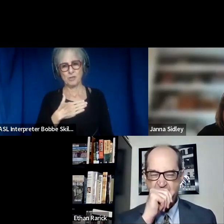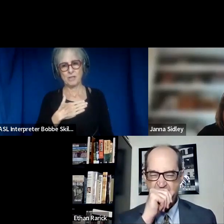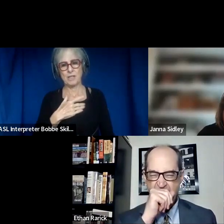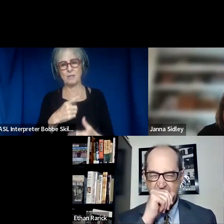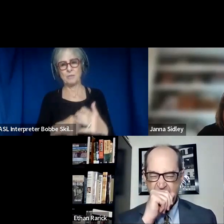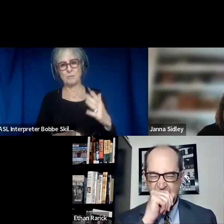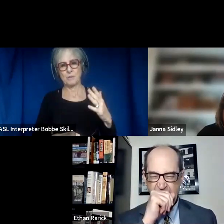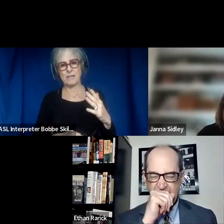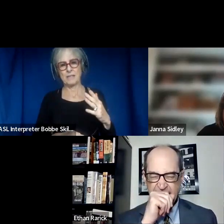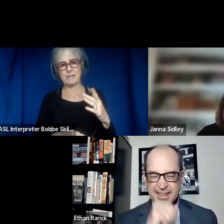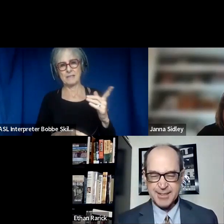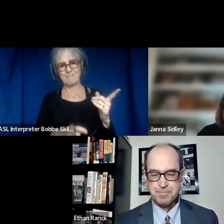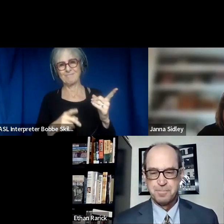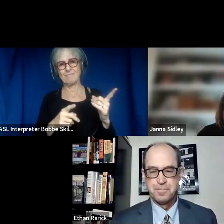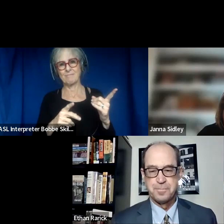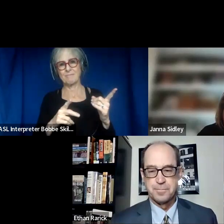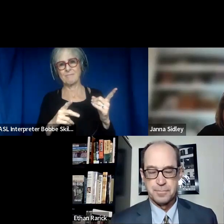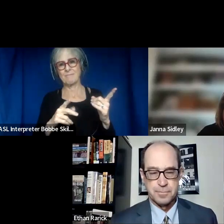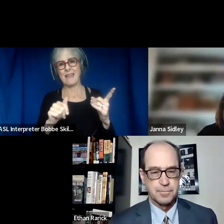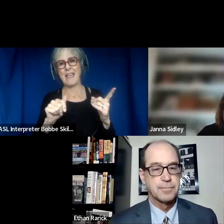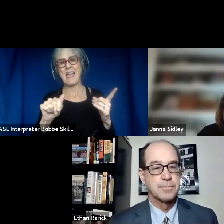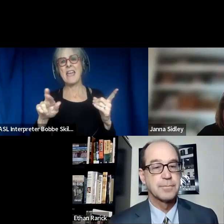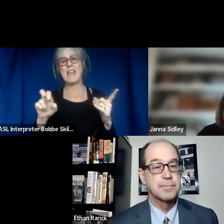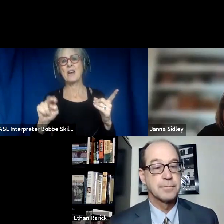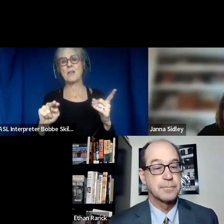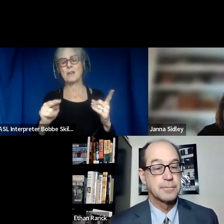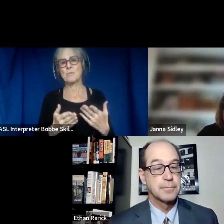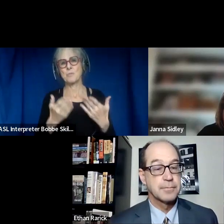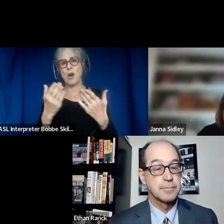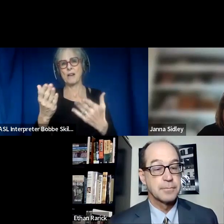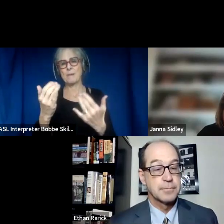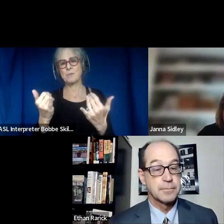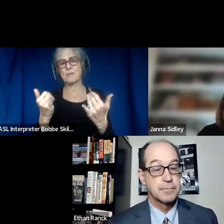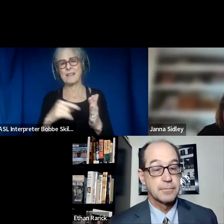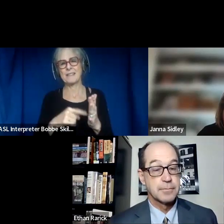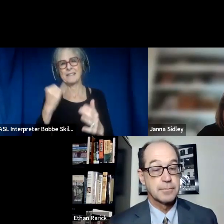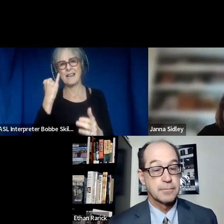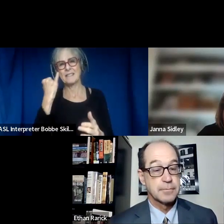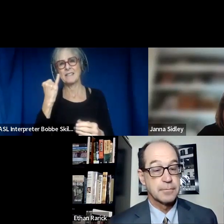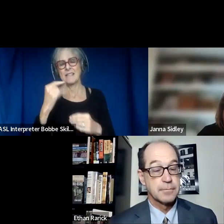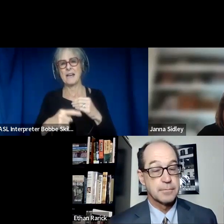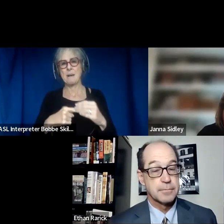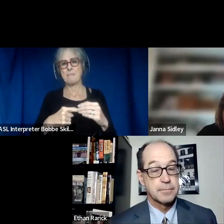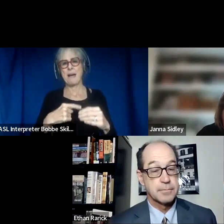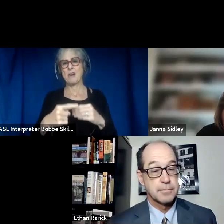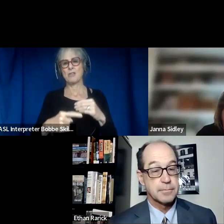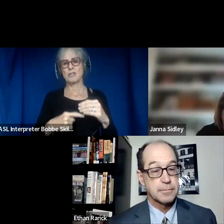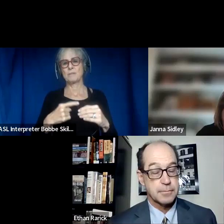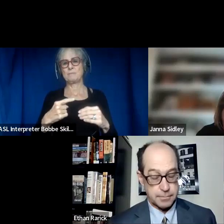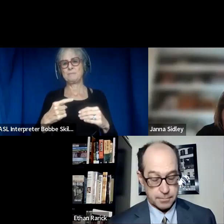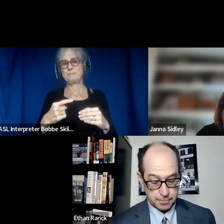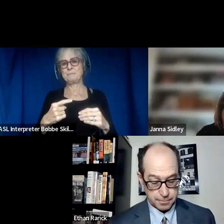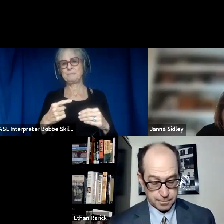Aaron brought up today, this idea of going to